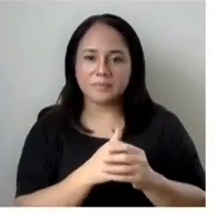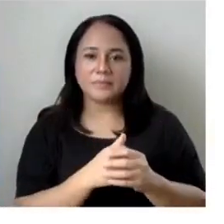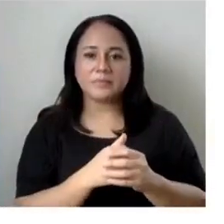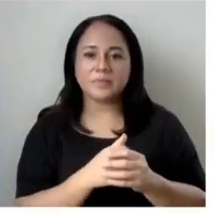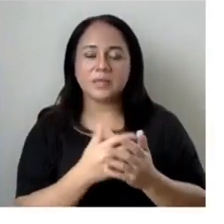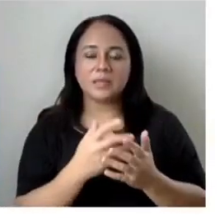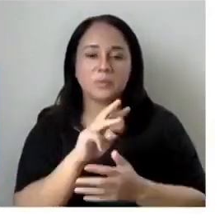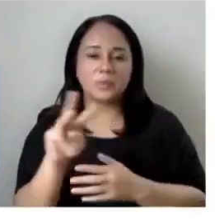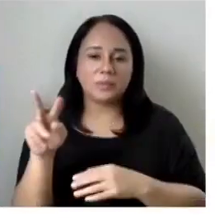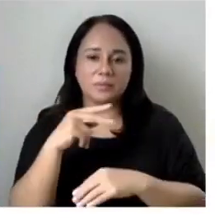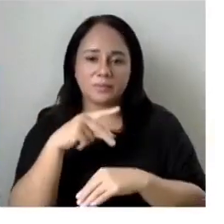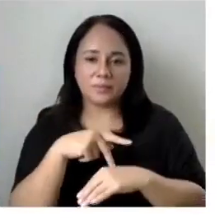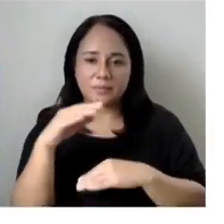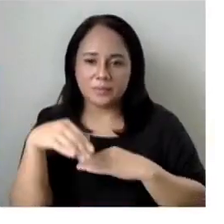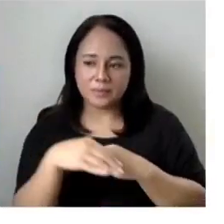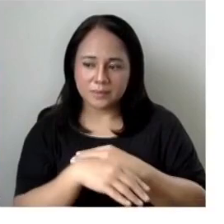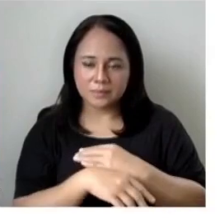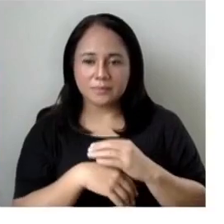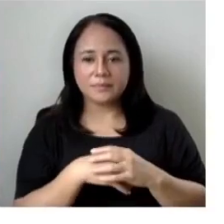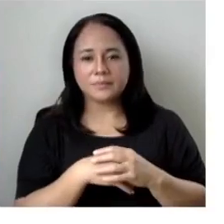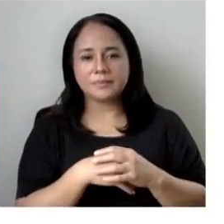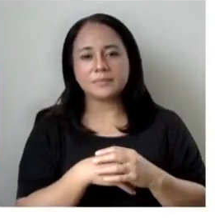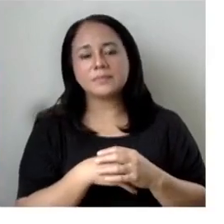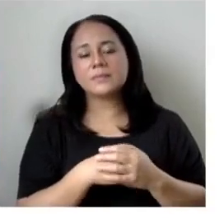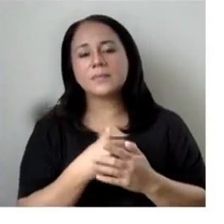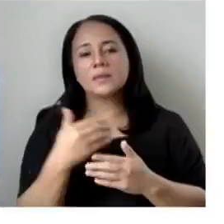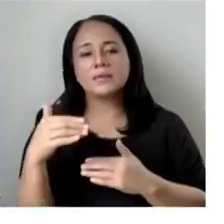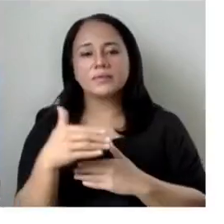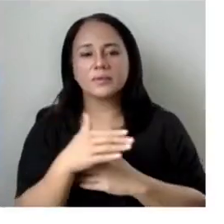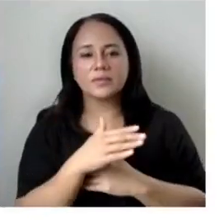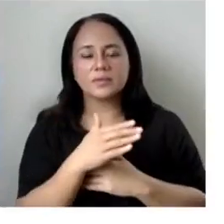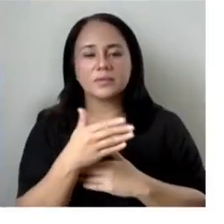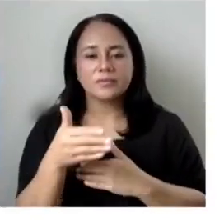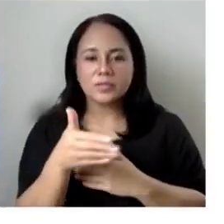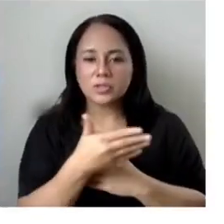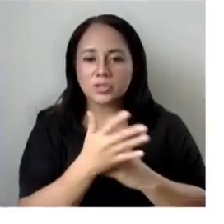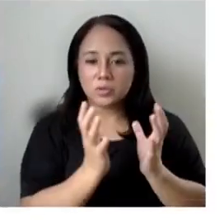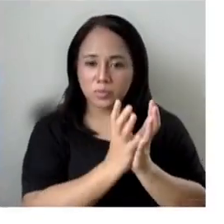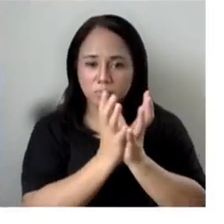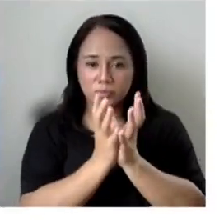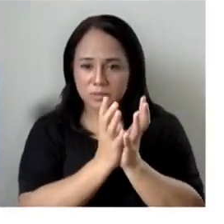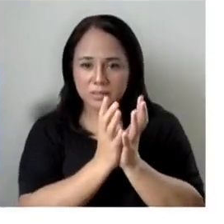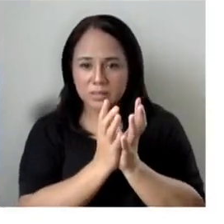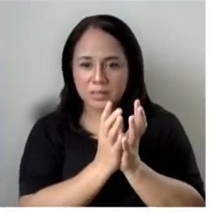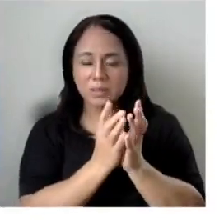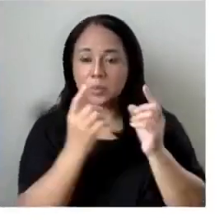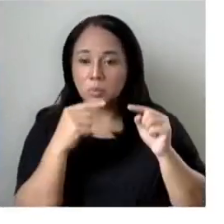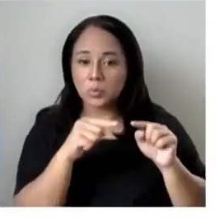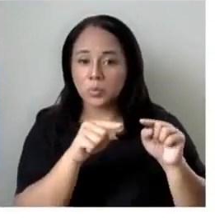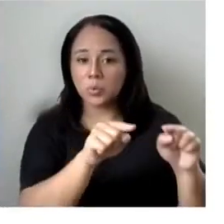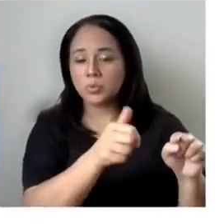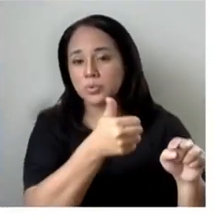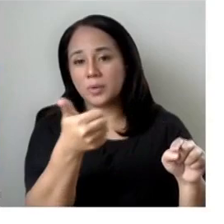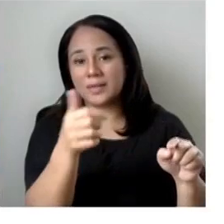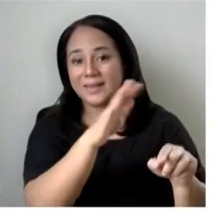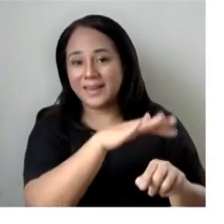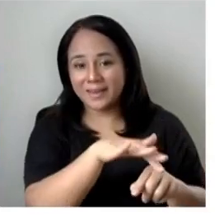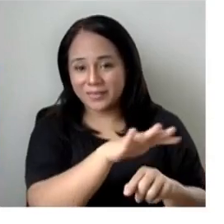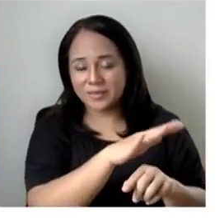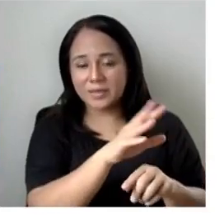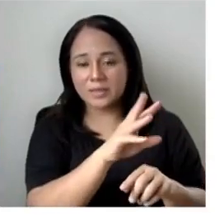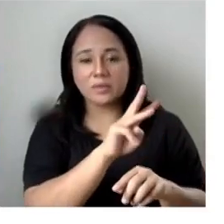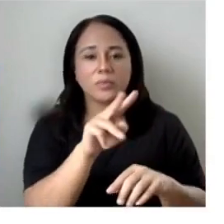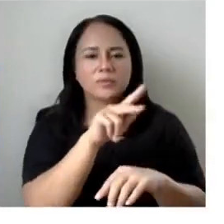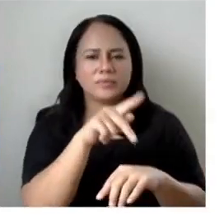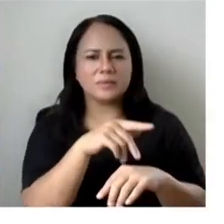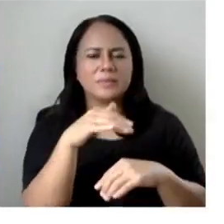West Philippine Sea, no, to the fishing communities there. By going to the other features in the West Philippine Sea, they are